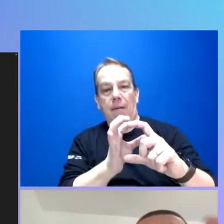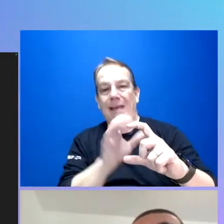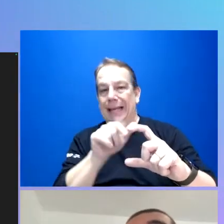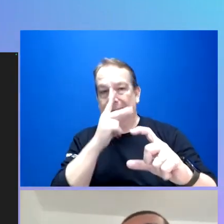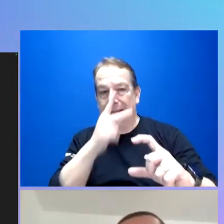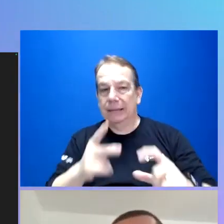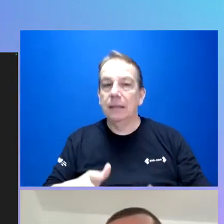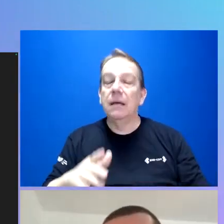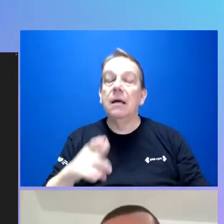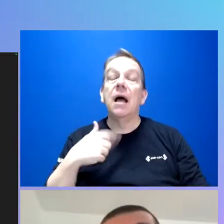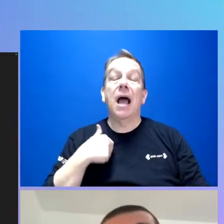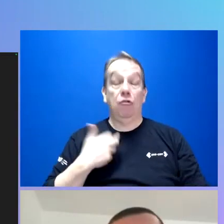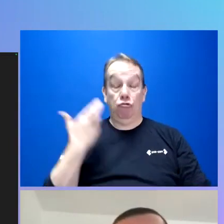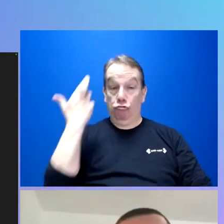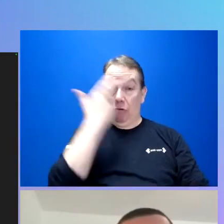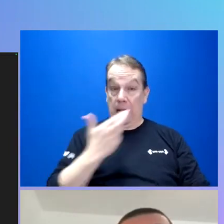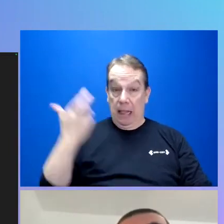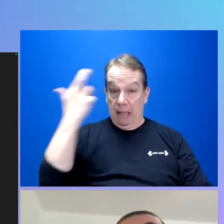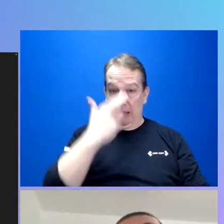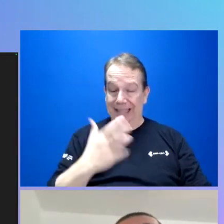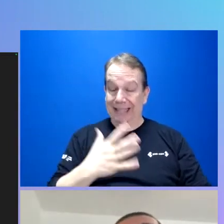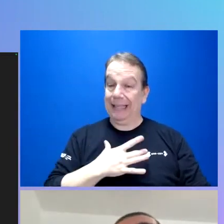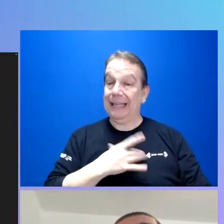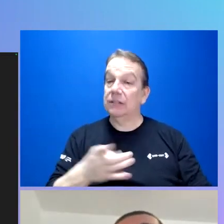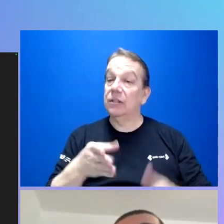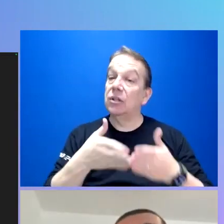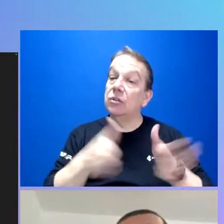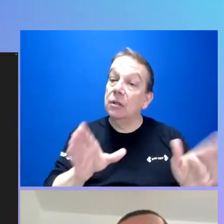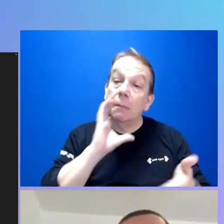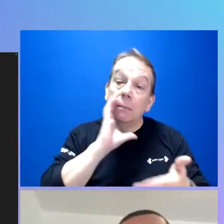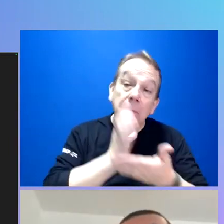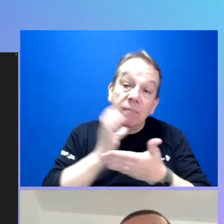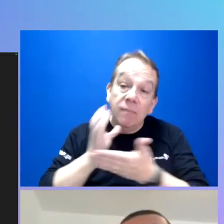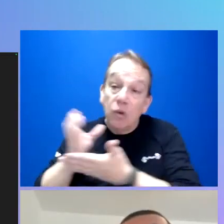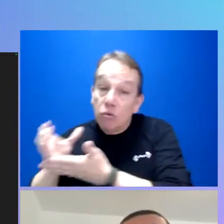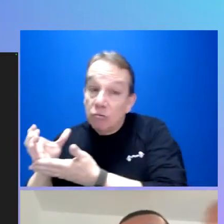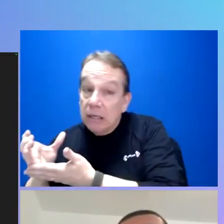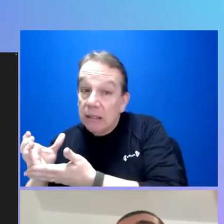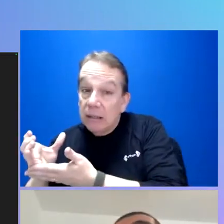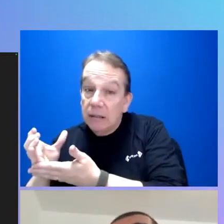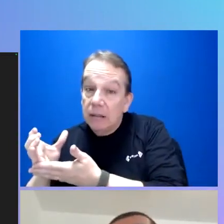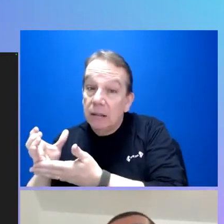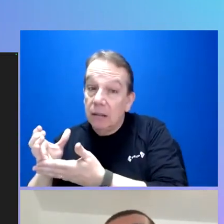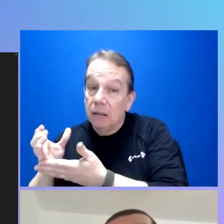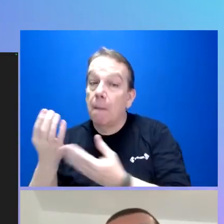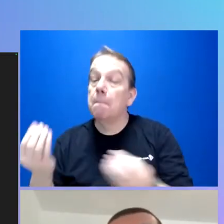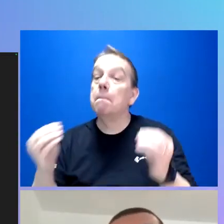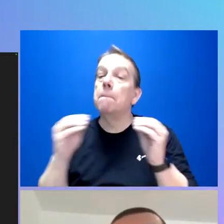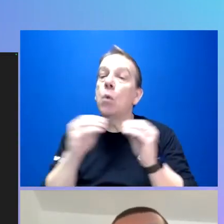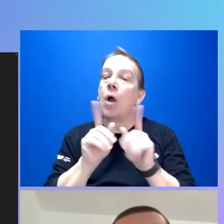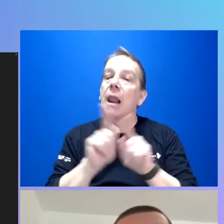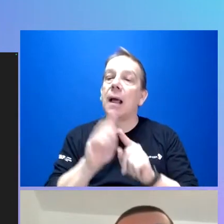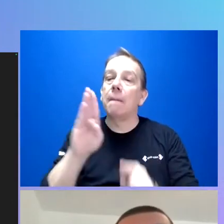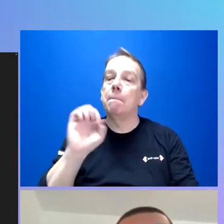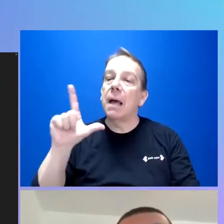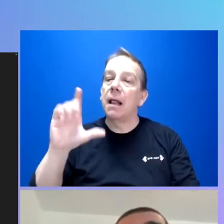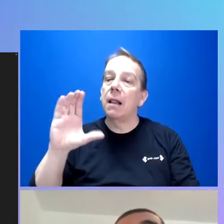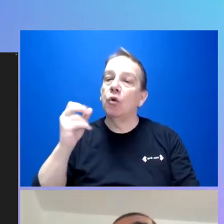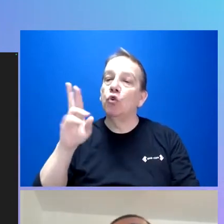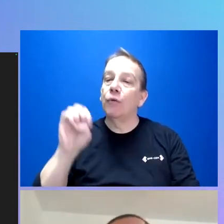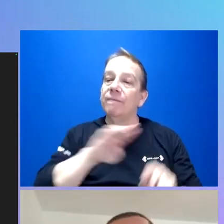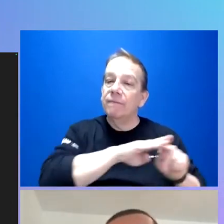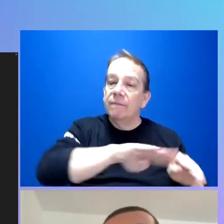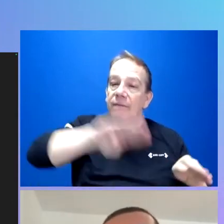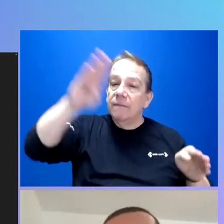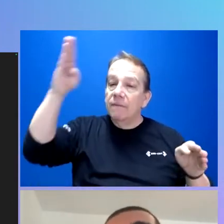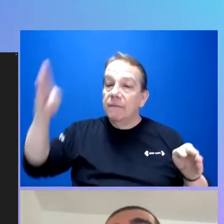So it turns out interest in generic corporate stock photography is more of a bell curve. People